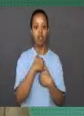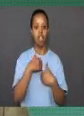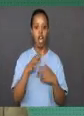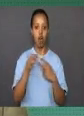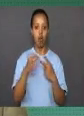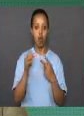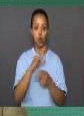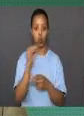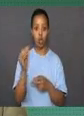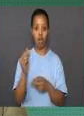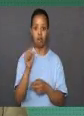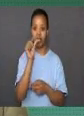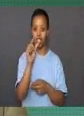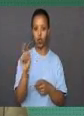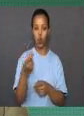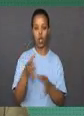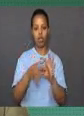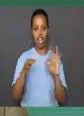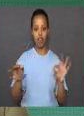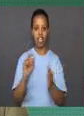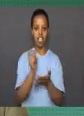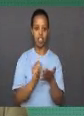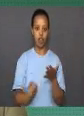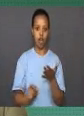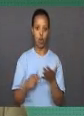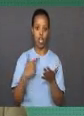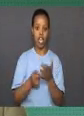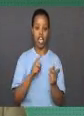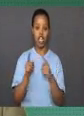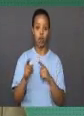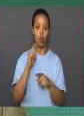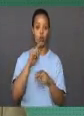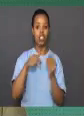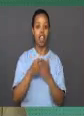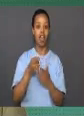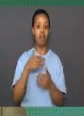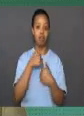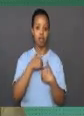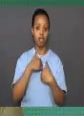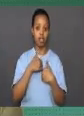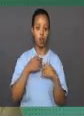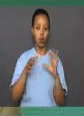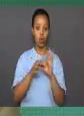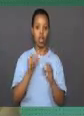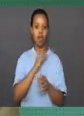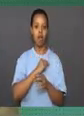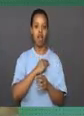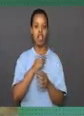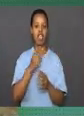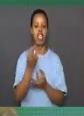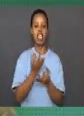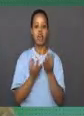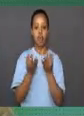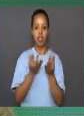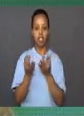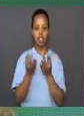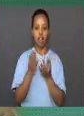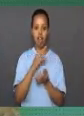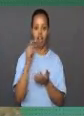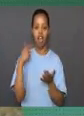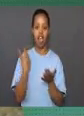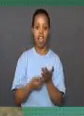write a few sentences explaining its social behavior. Also, explain why